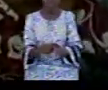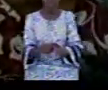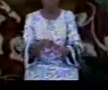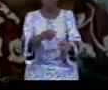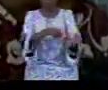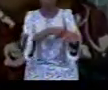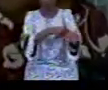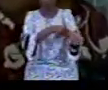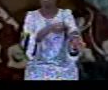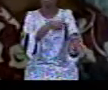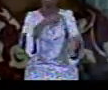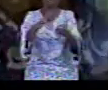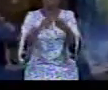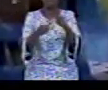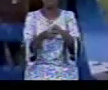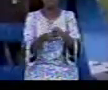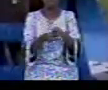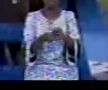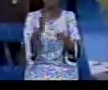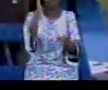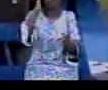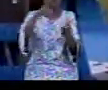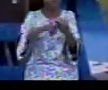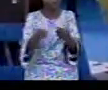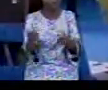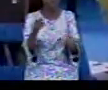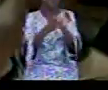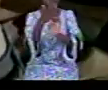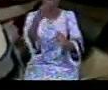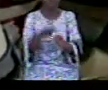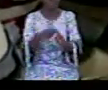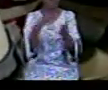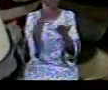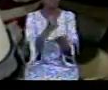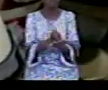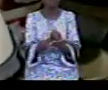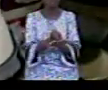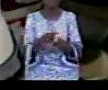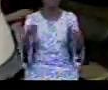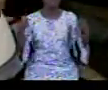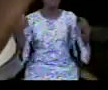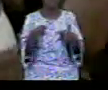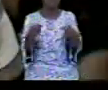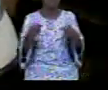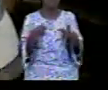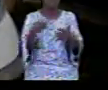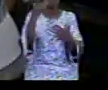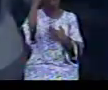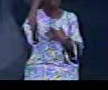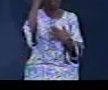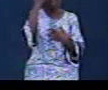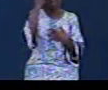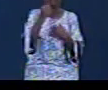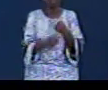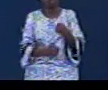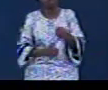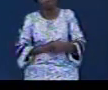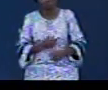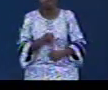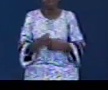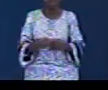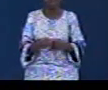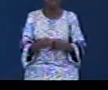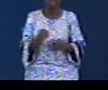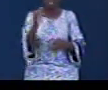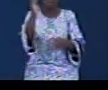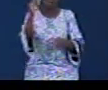Long-standing problem will vanish away. Pain, sickness, suffering, by the